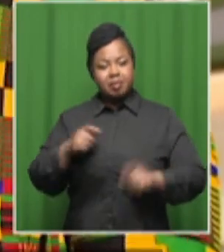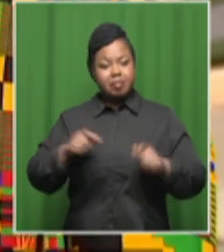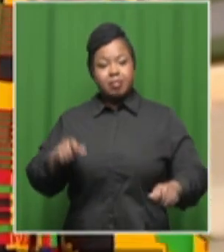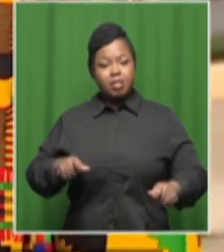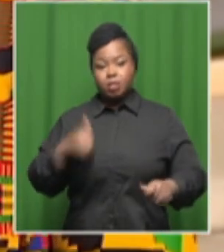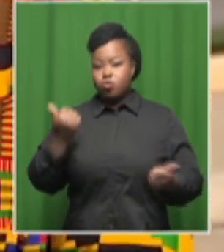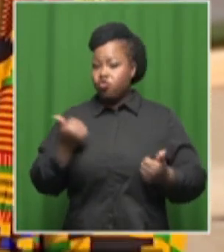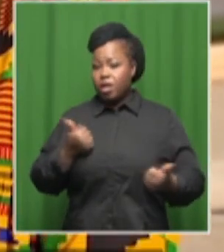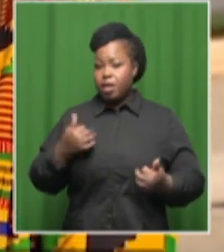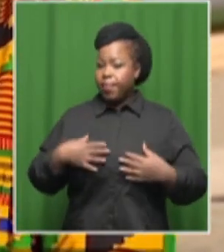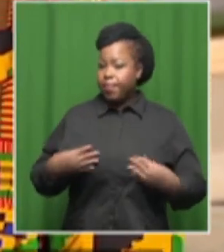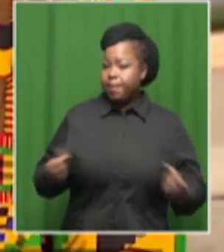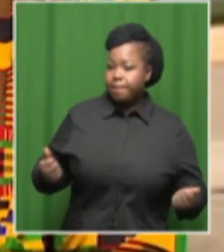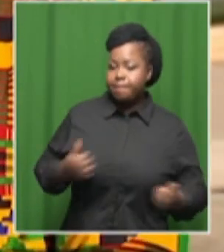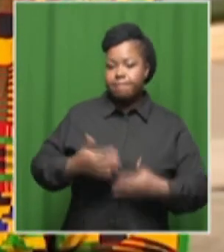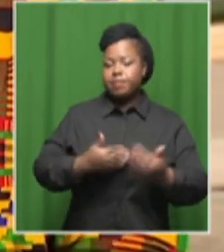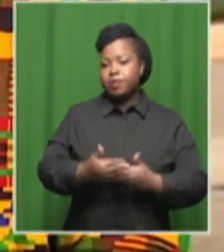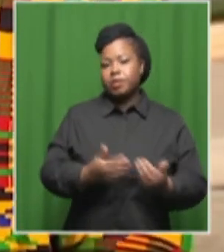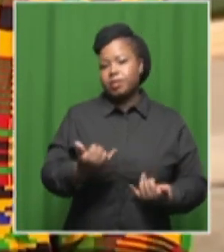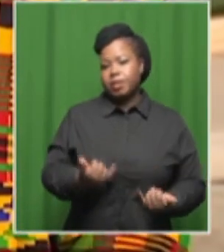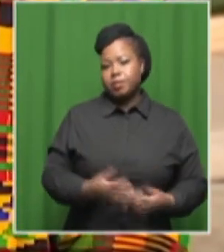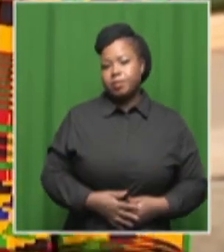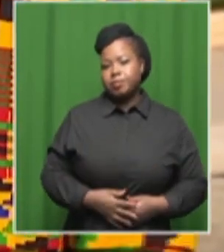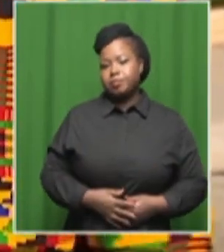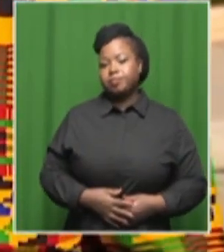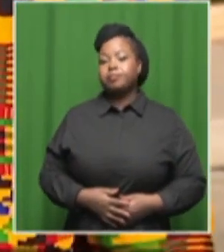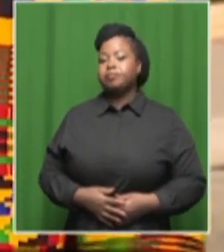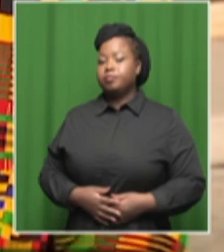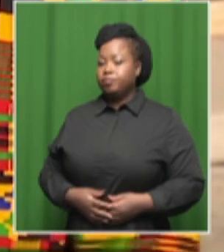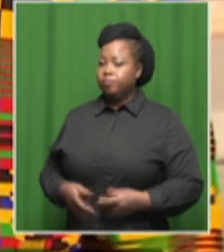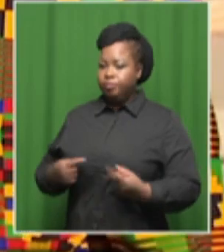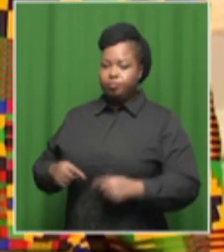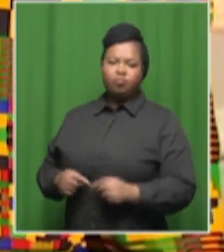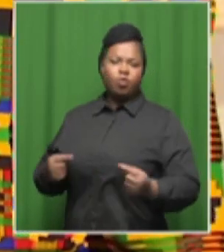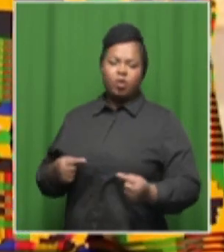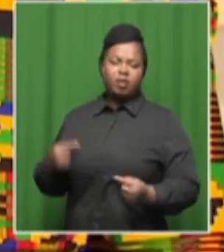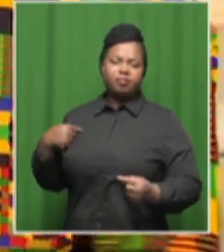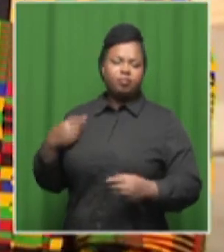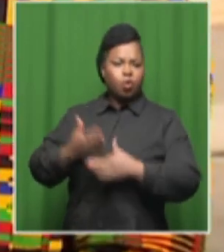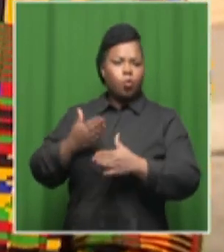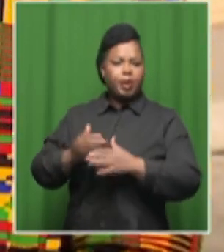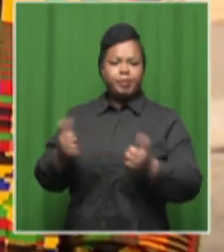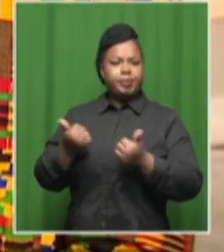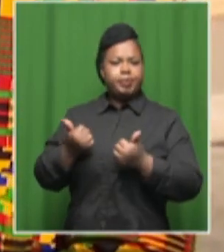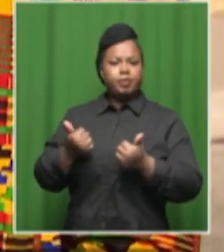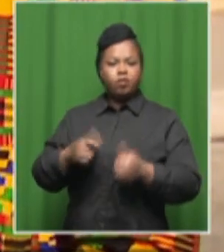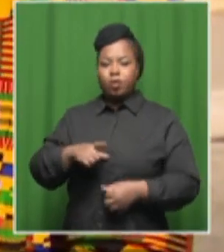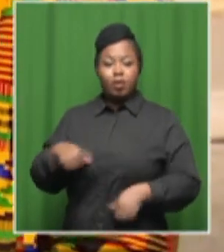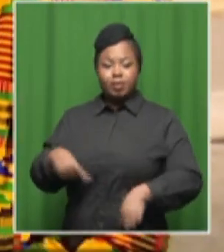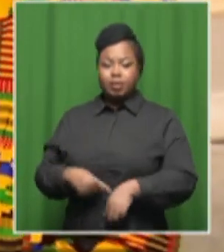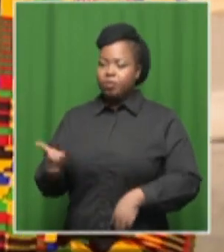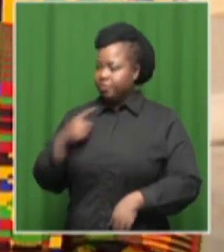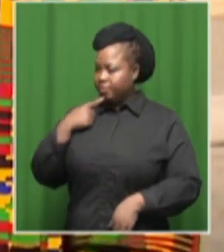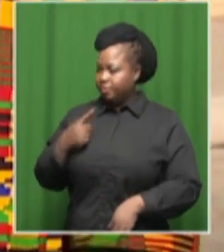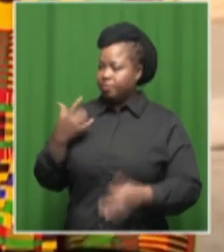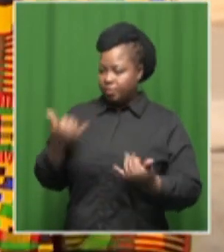already seen, treatments that's currently underway as well. So we are live. We've been live for quite some time. And as you said,